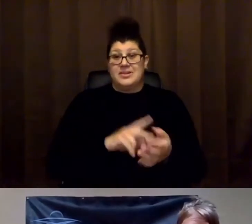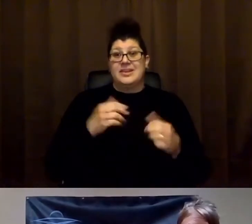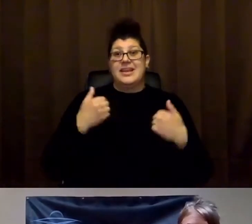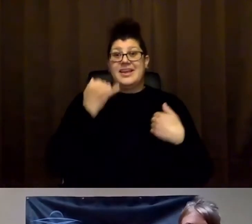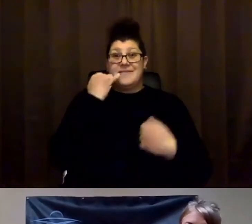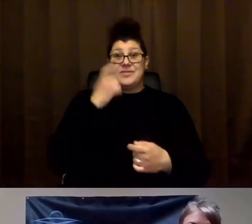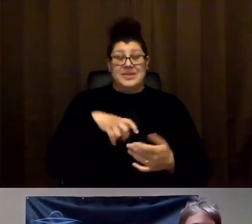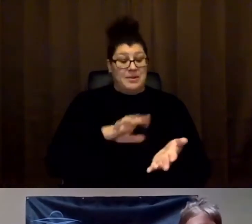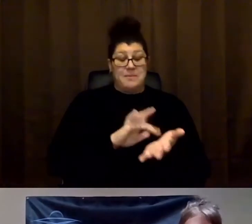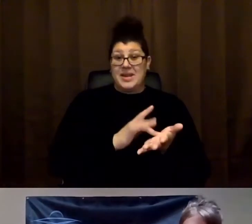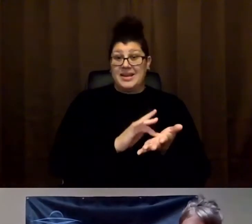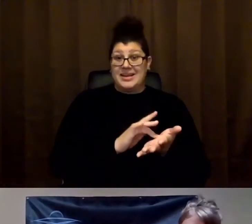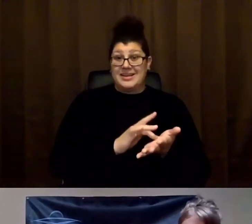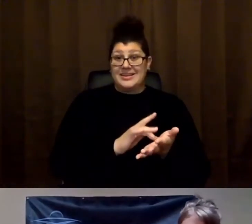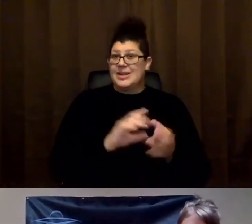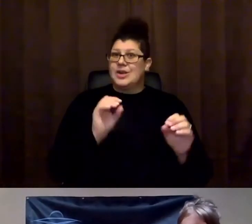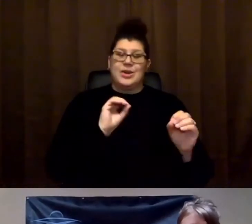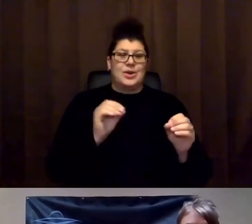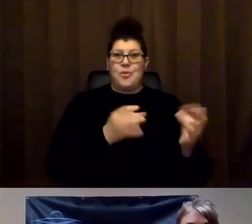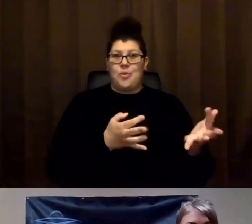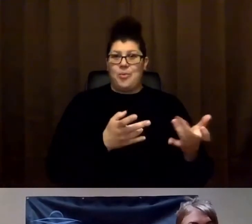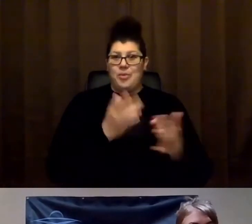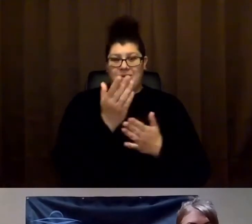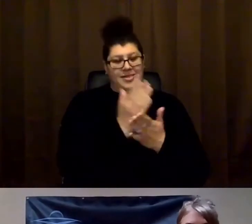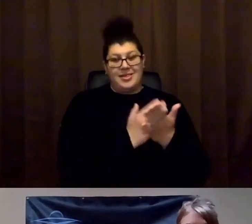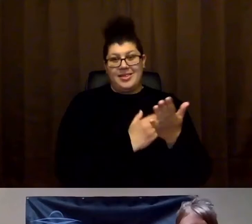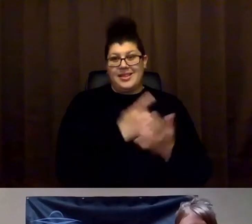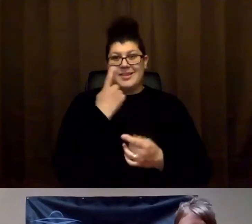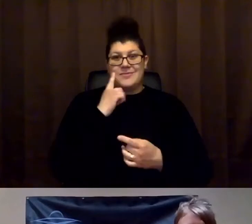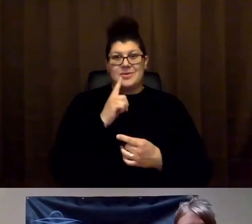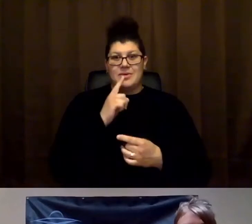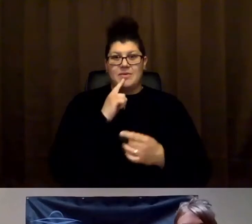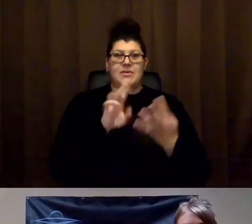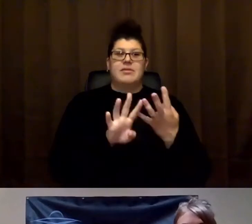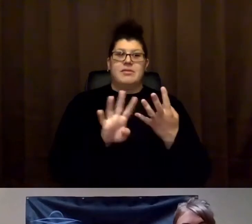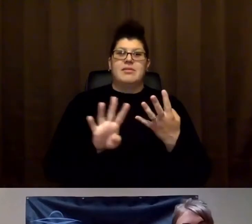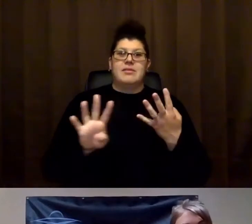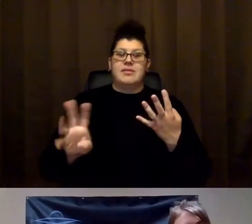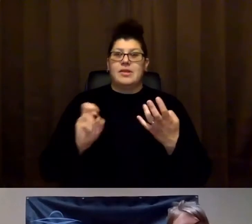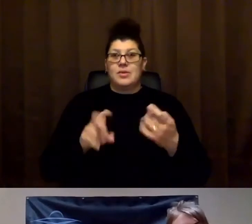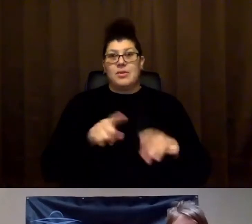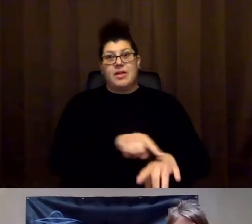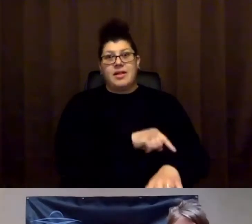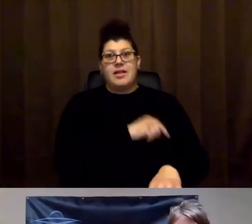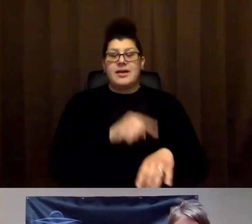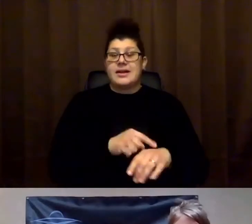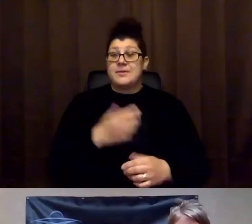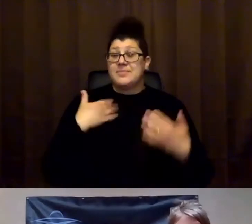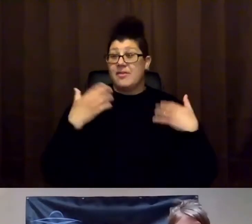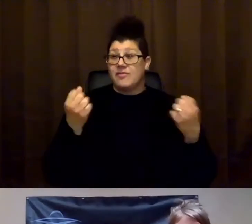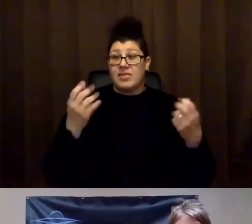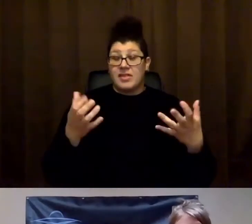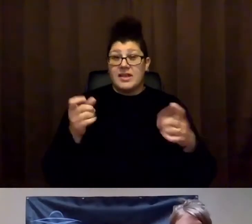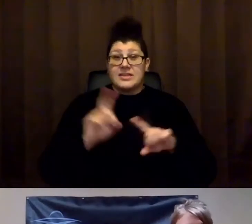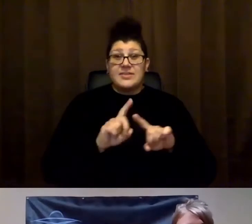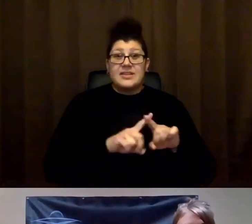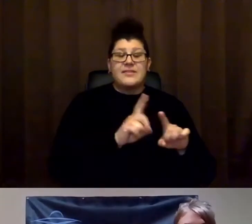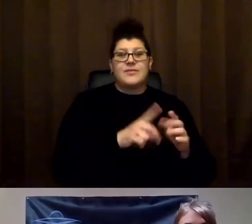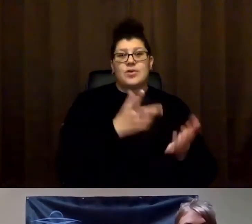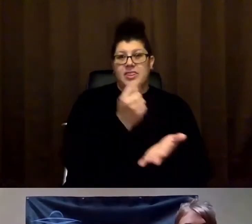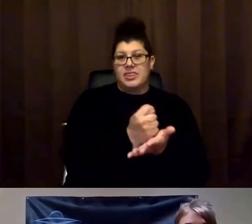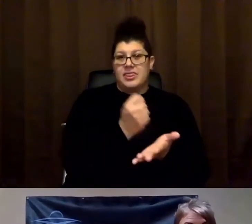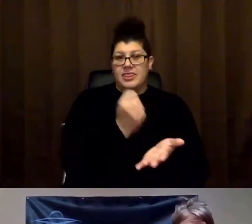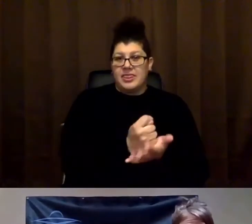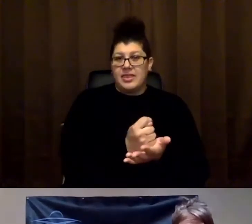medication. There's no wait list for that, so no long waits or anything like that. We have lots of different types of therapists with